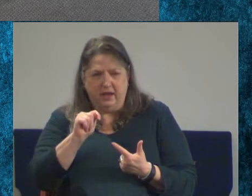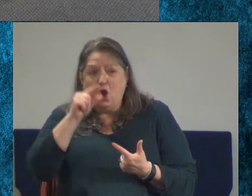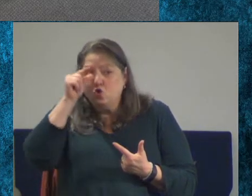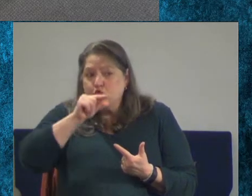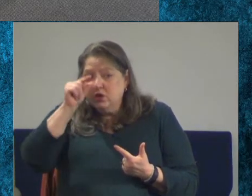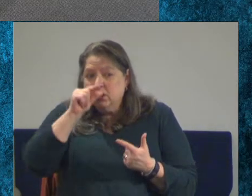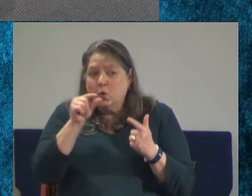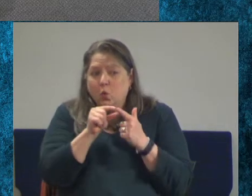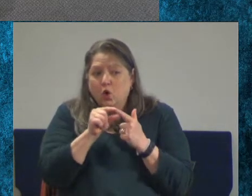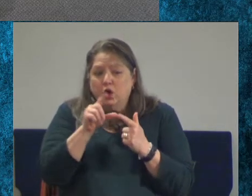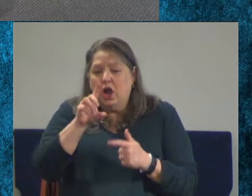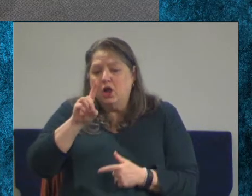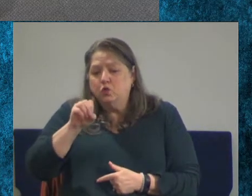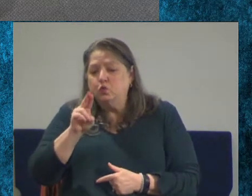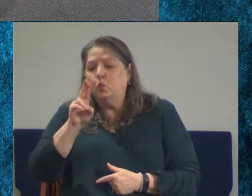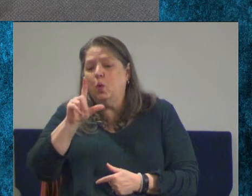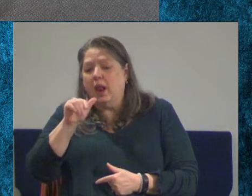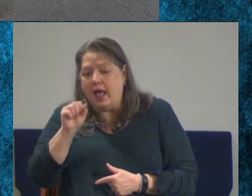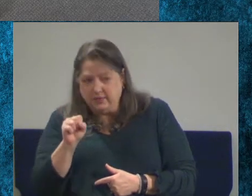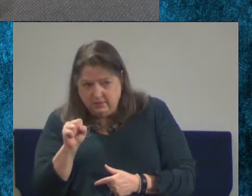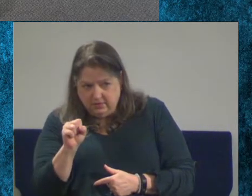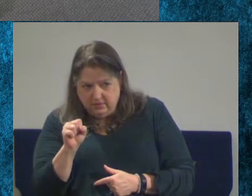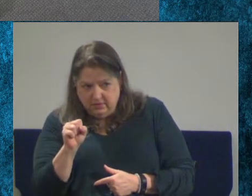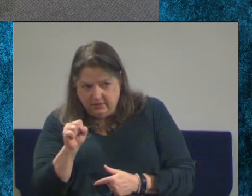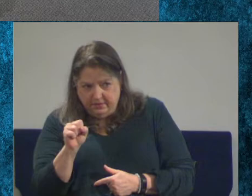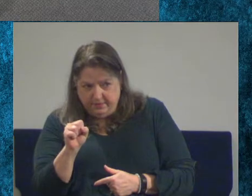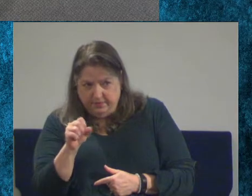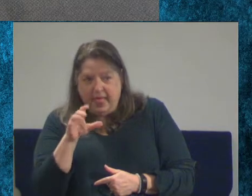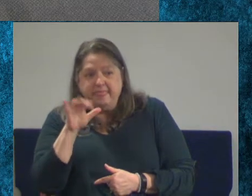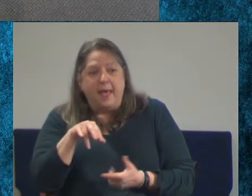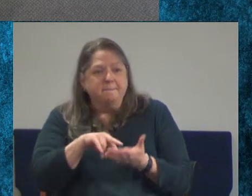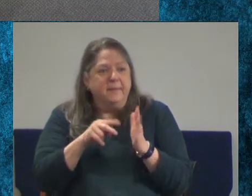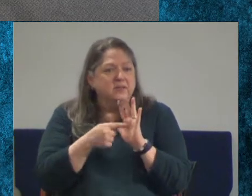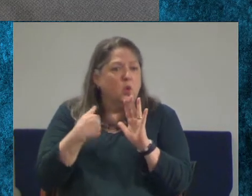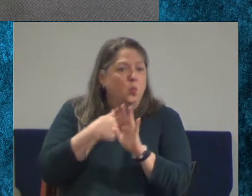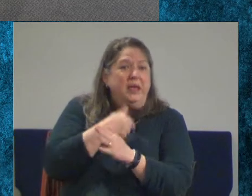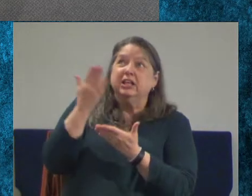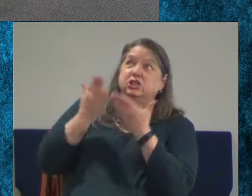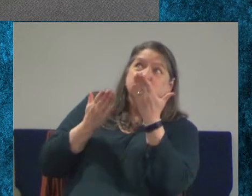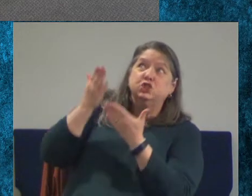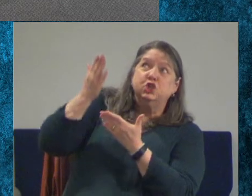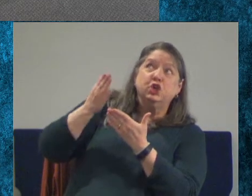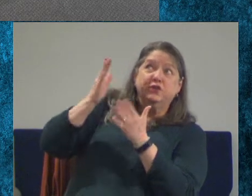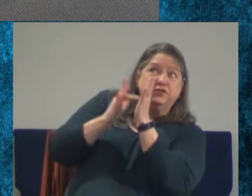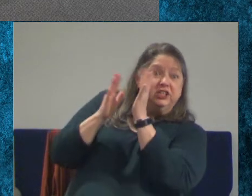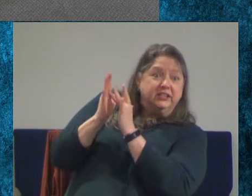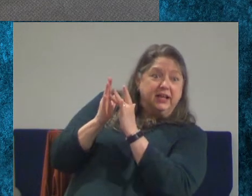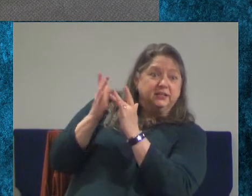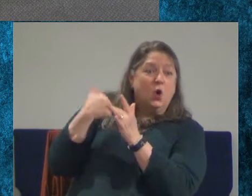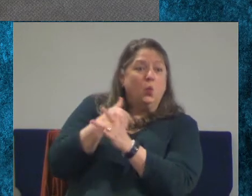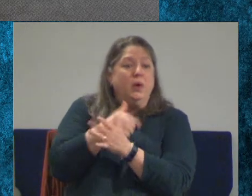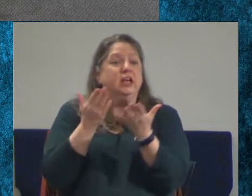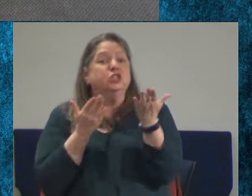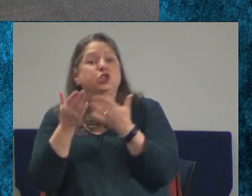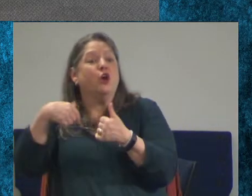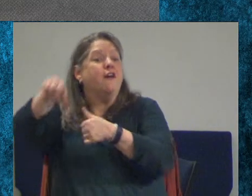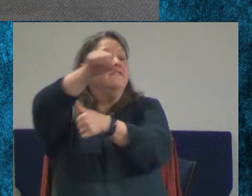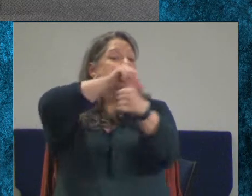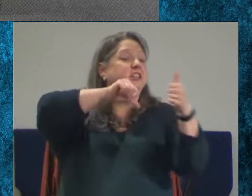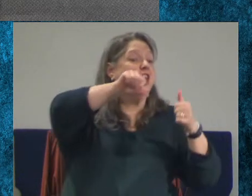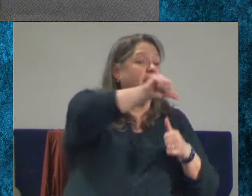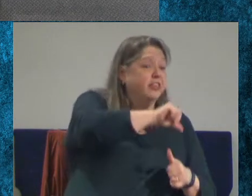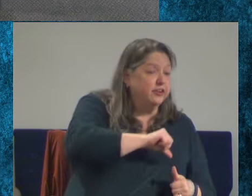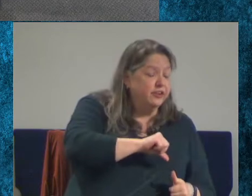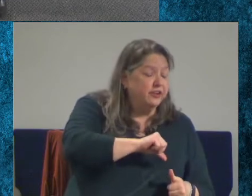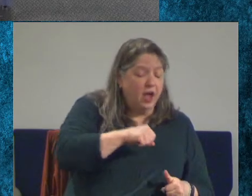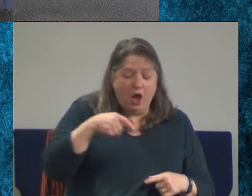slaves of Jesus. We serve him, and we serve one another as we grow in the Lord. And so Paul does not address the actual